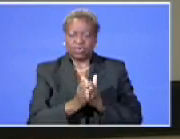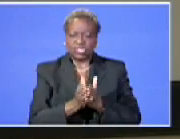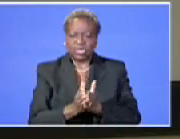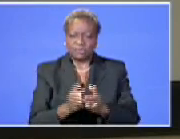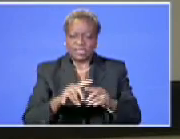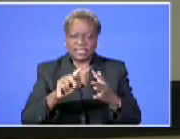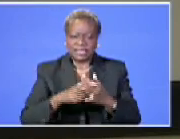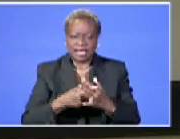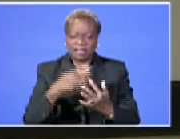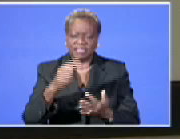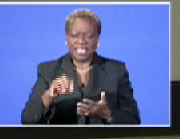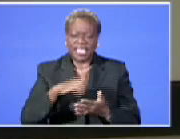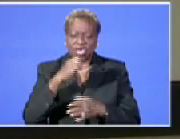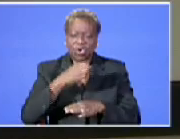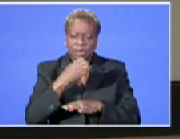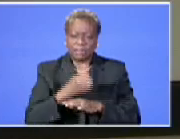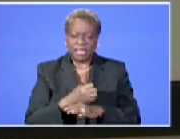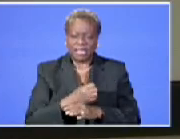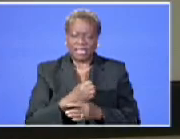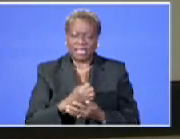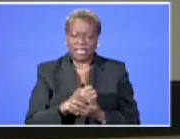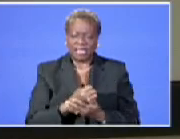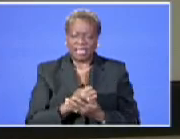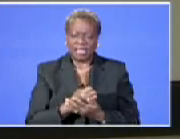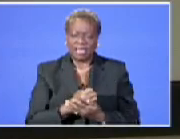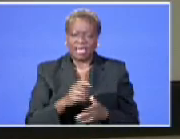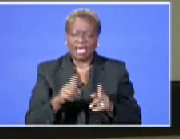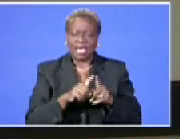economy, so as quickly as